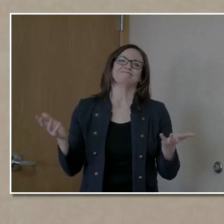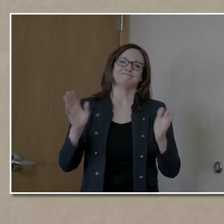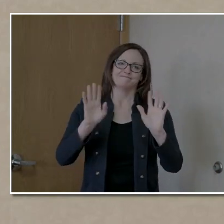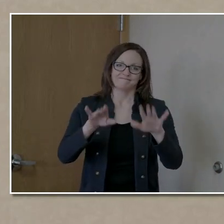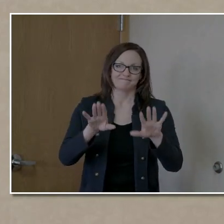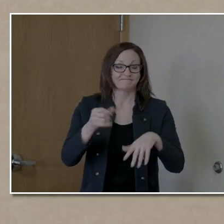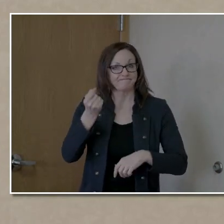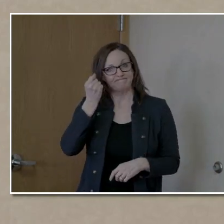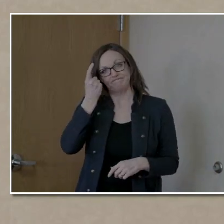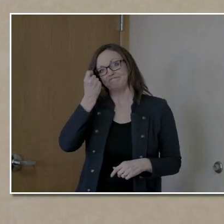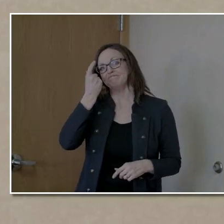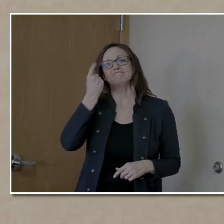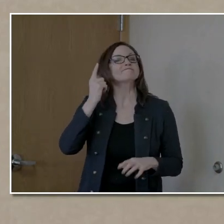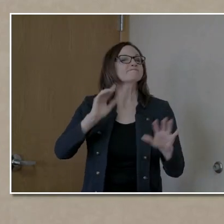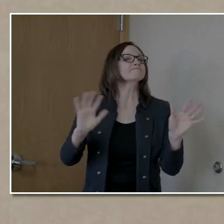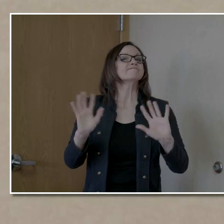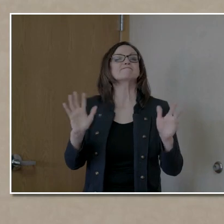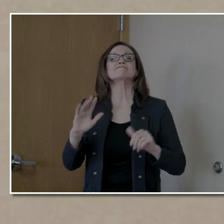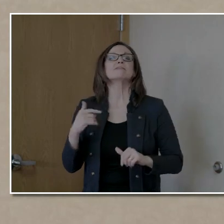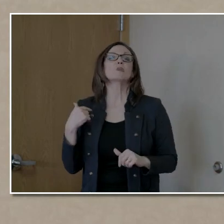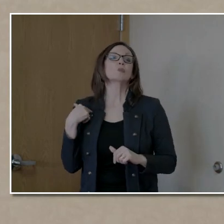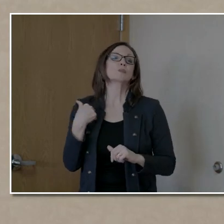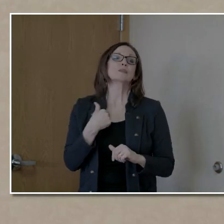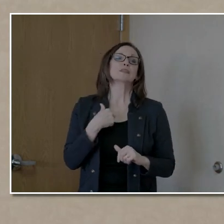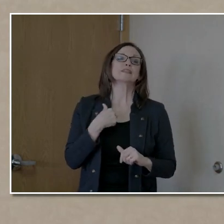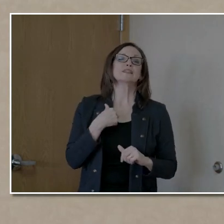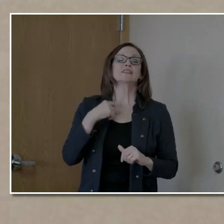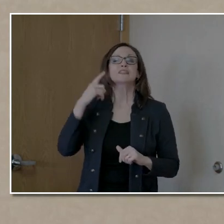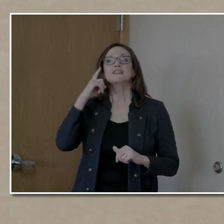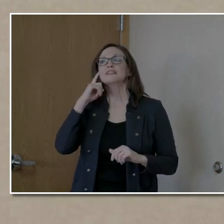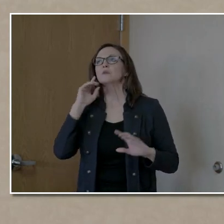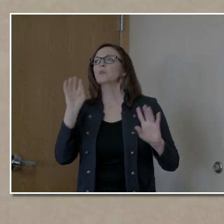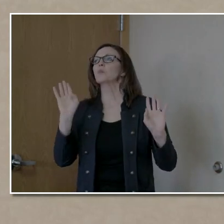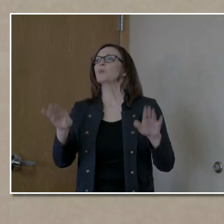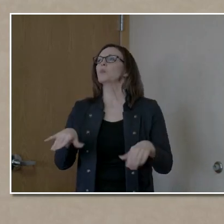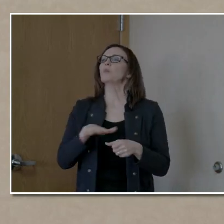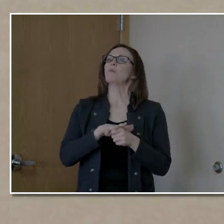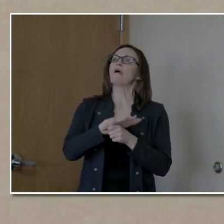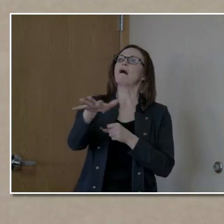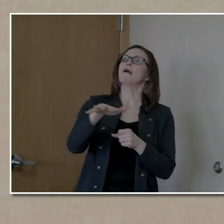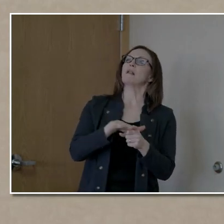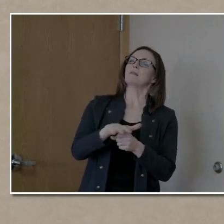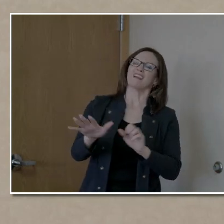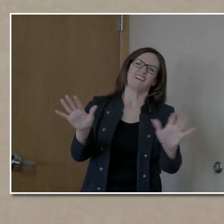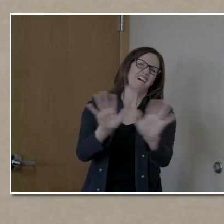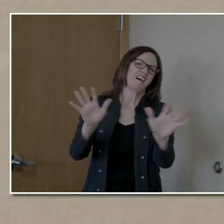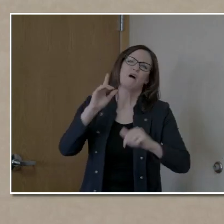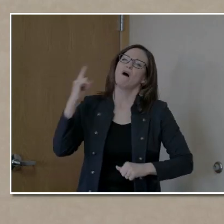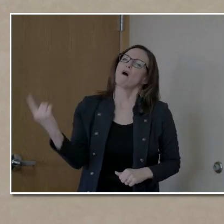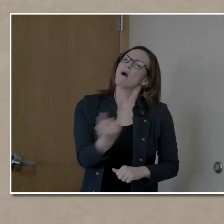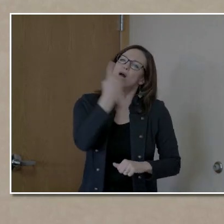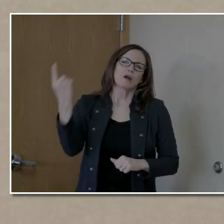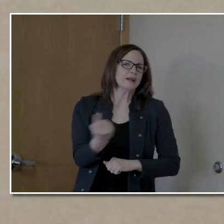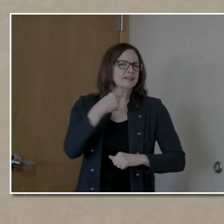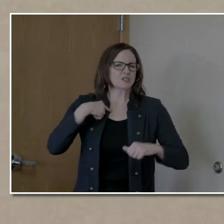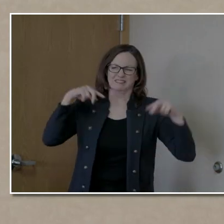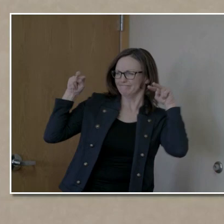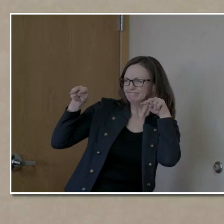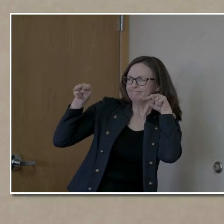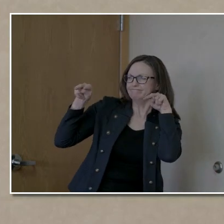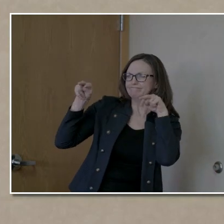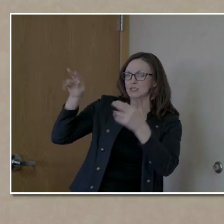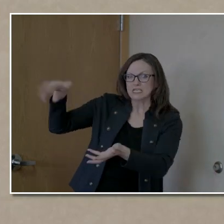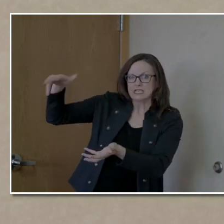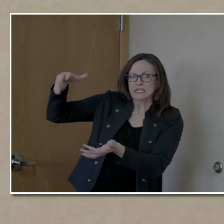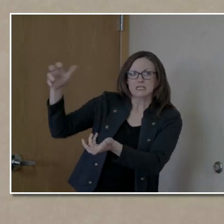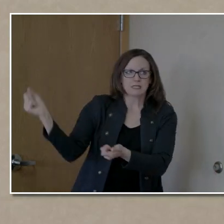valuable resources that we have right now, in particular N95 masks. But I'm glad you asked that question because what we're doing